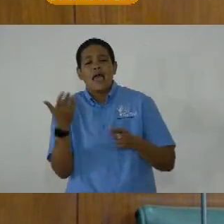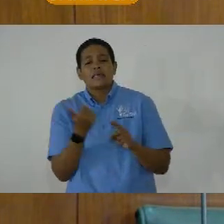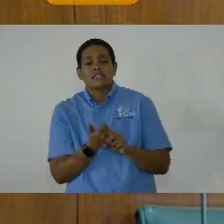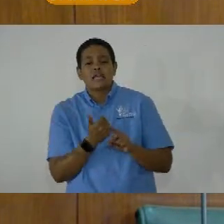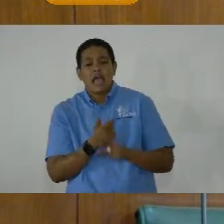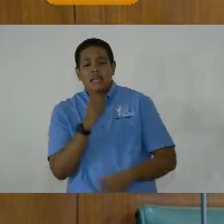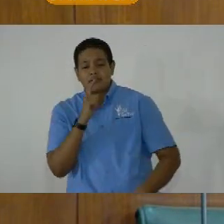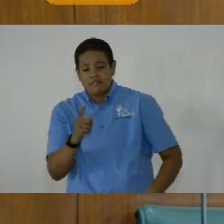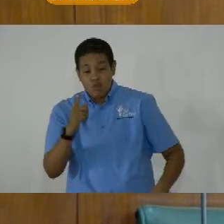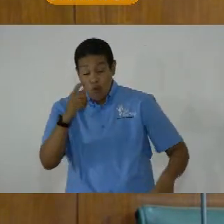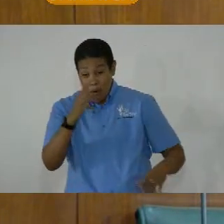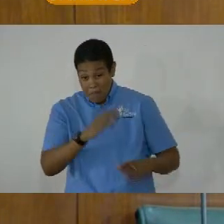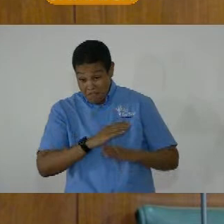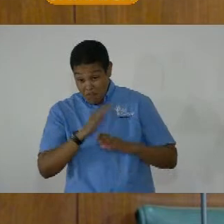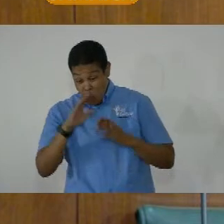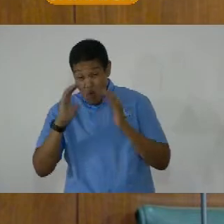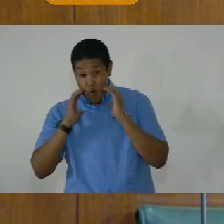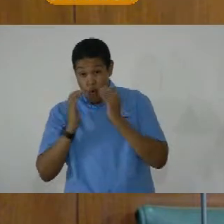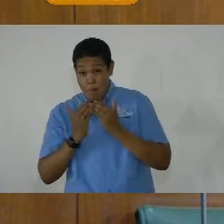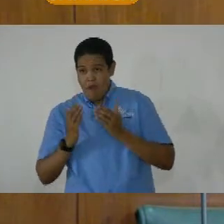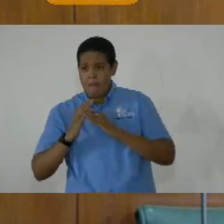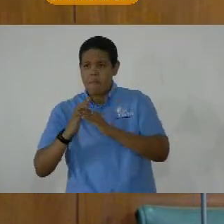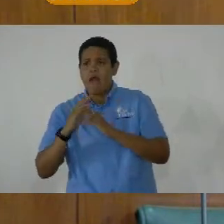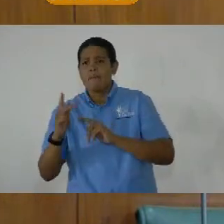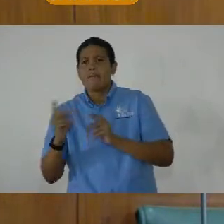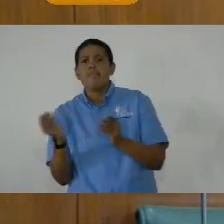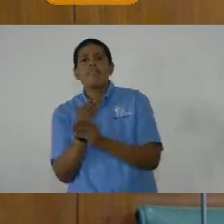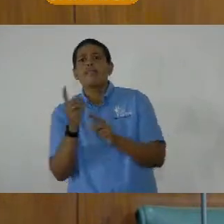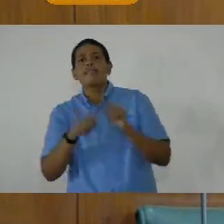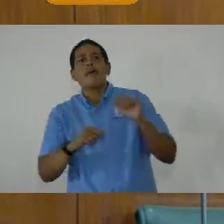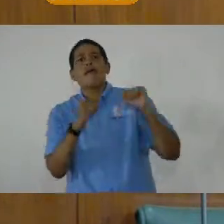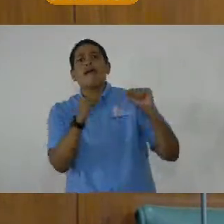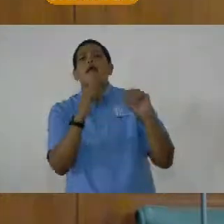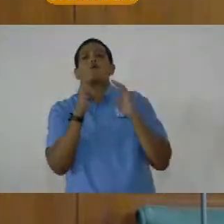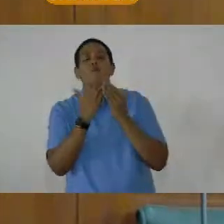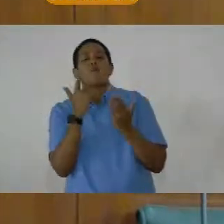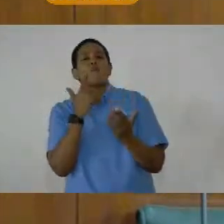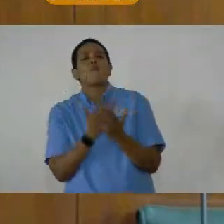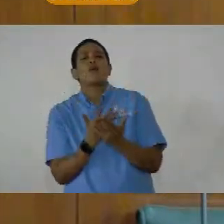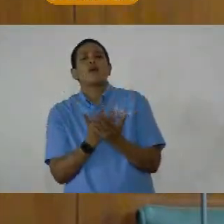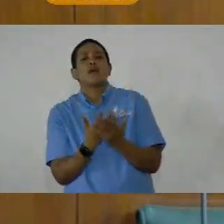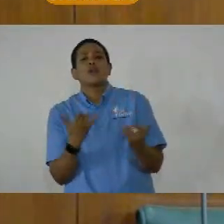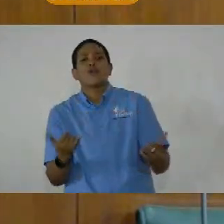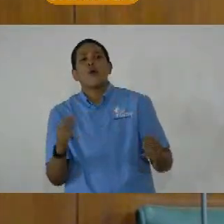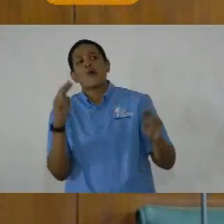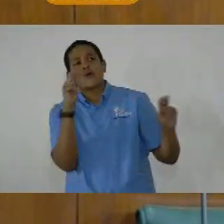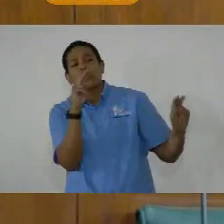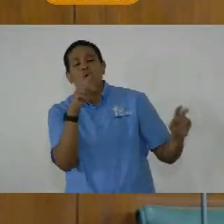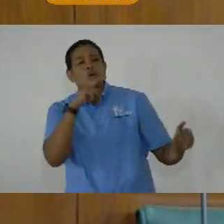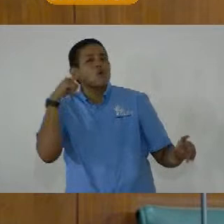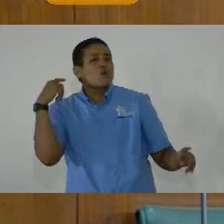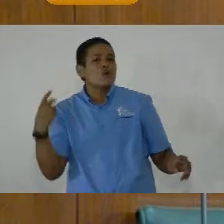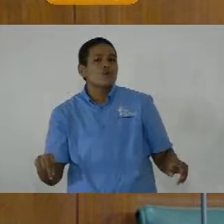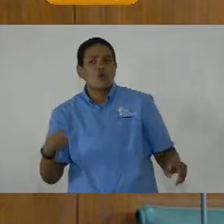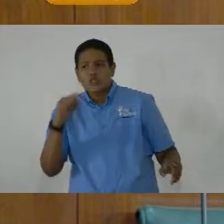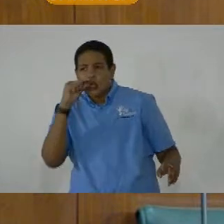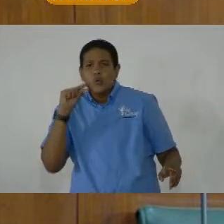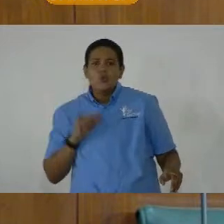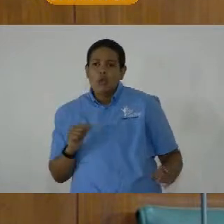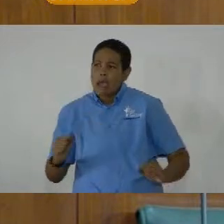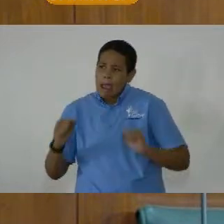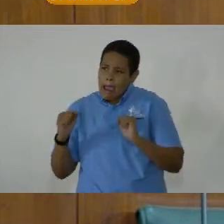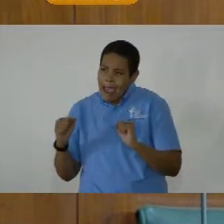Cuban blockade and what we are witnessing now, Madam Speaker, the Russian blockade of